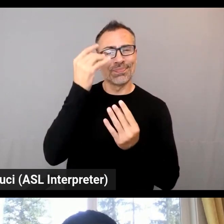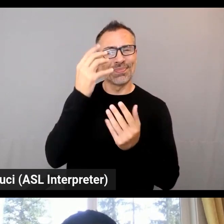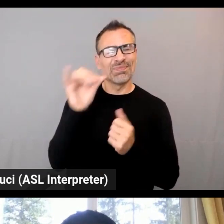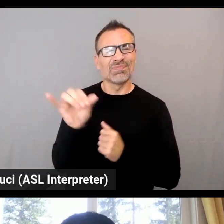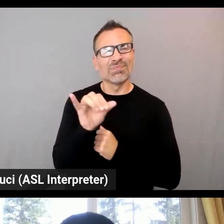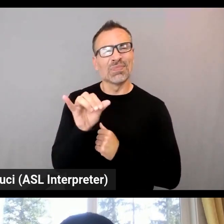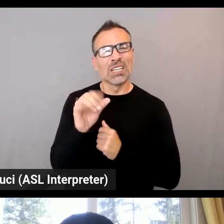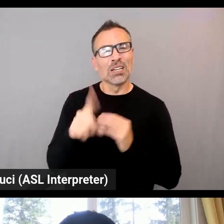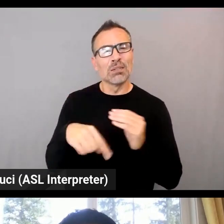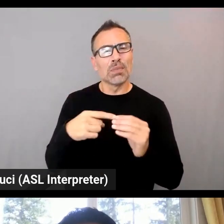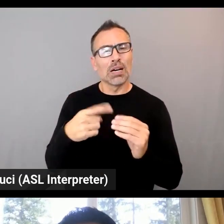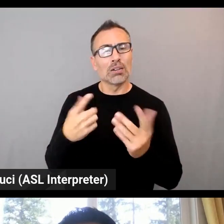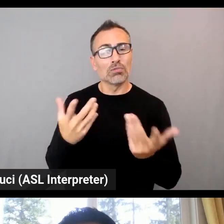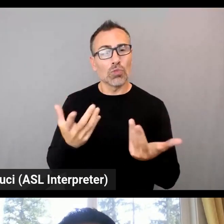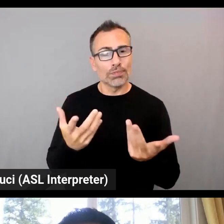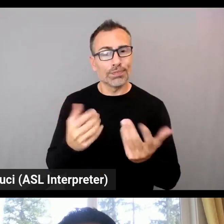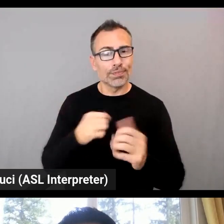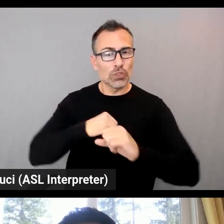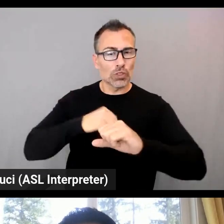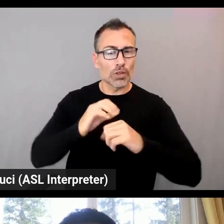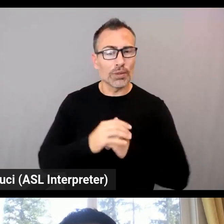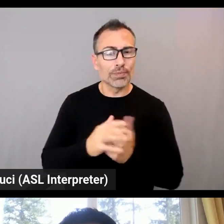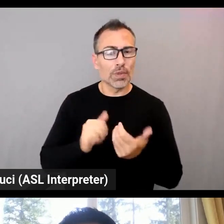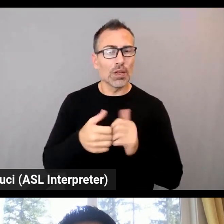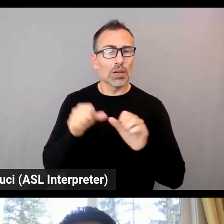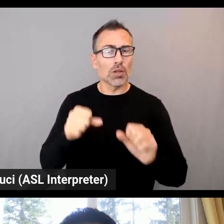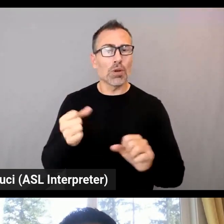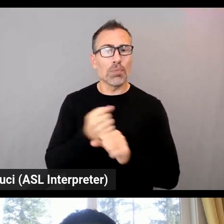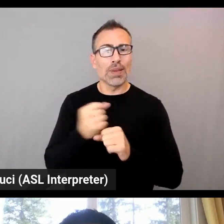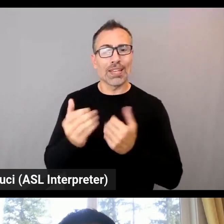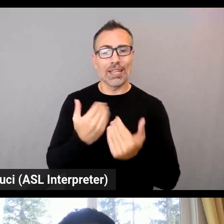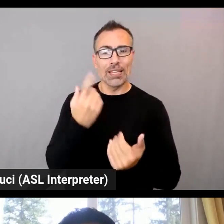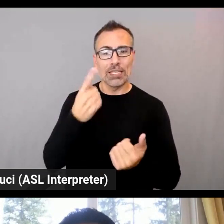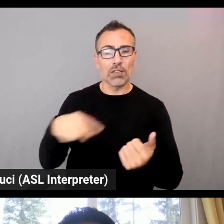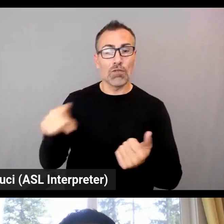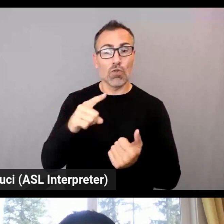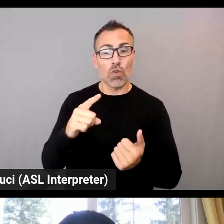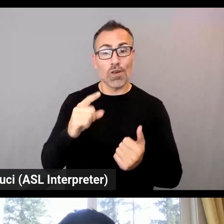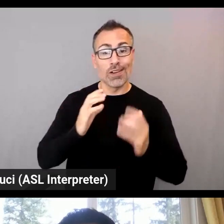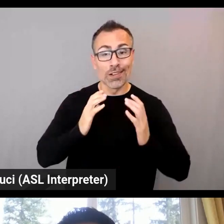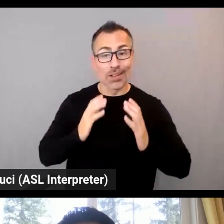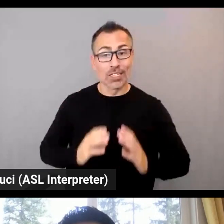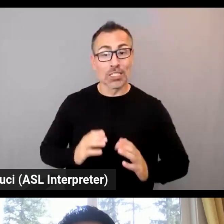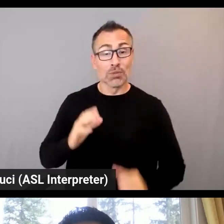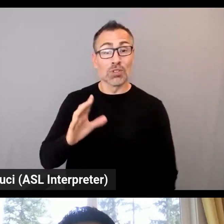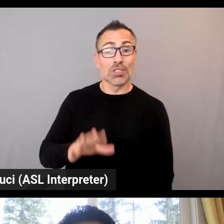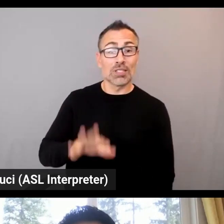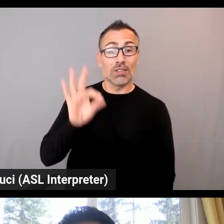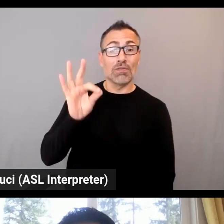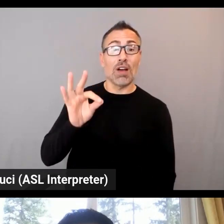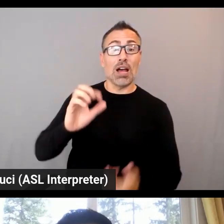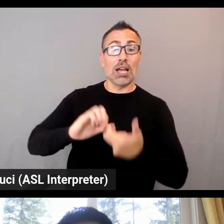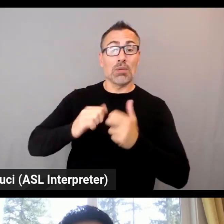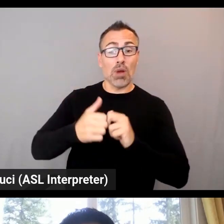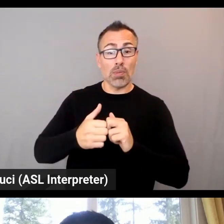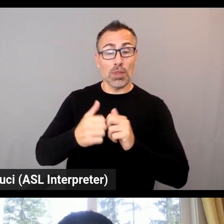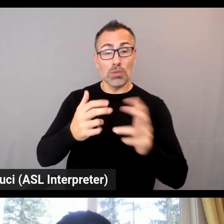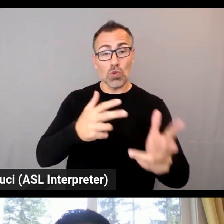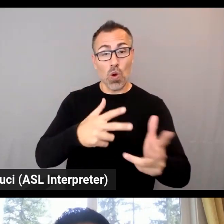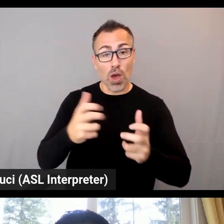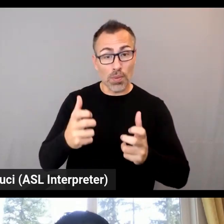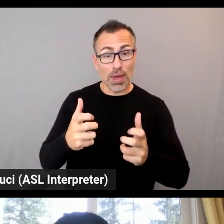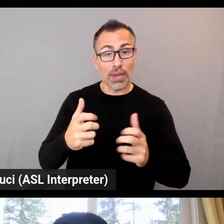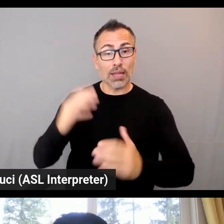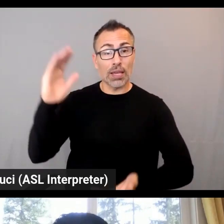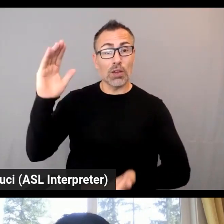well. That how do we make it easy for customers to find problems automatically and to reduce the expertise bar needed